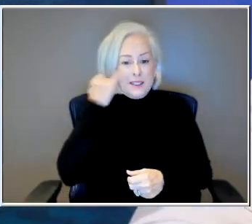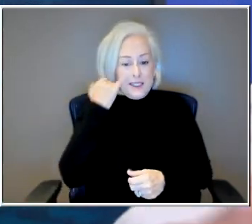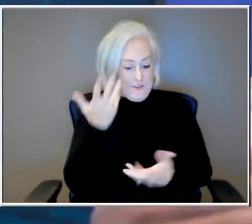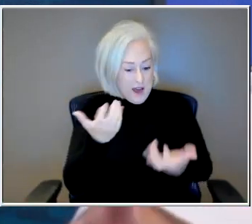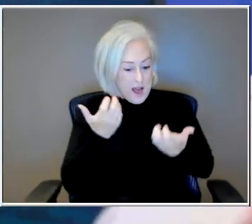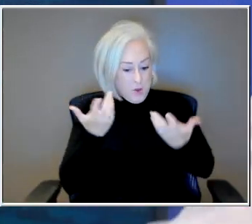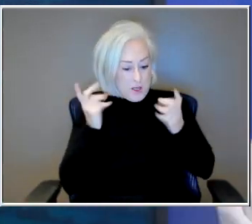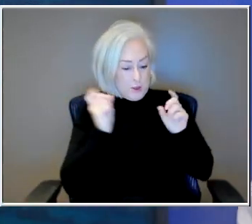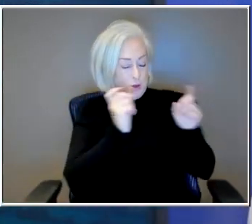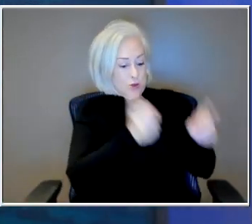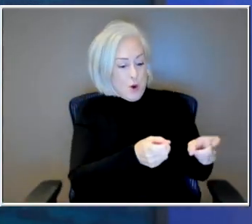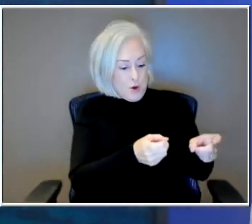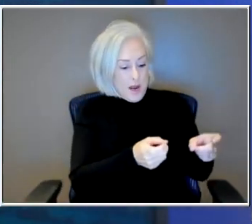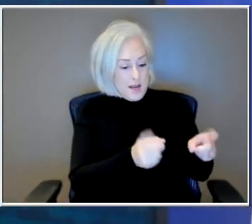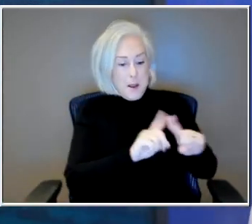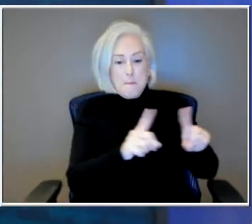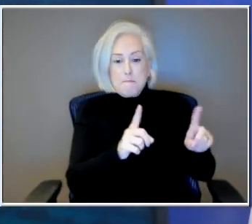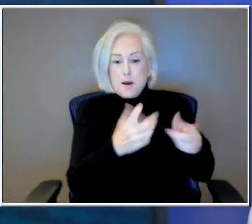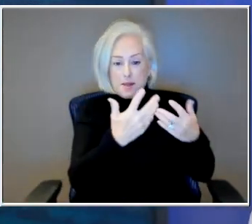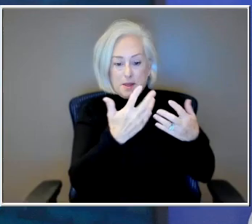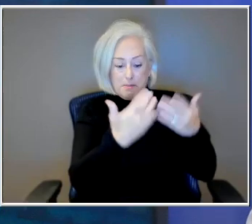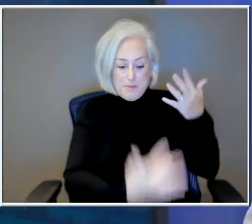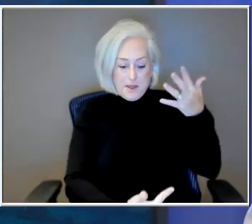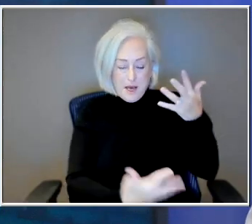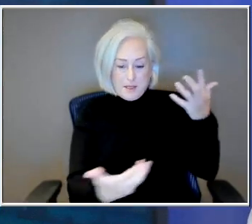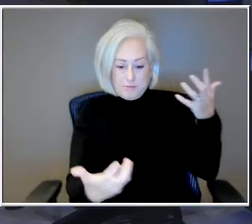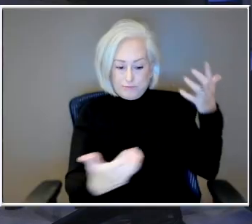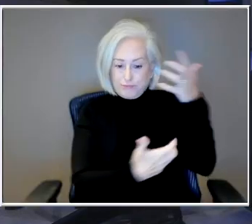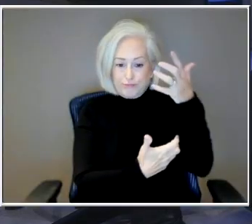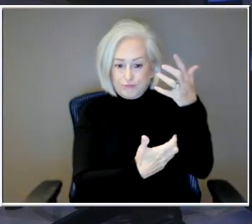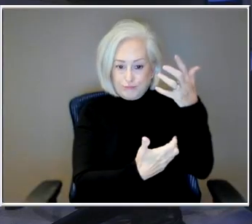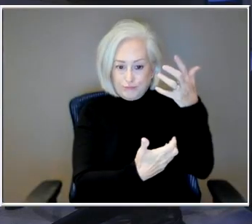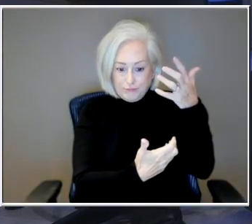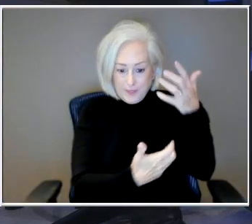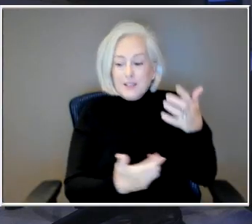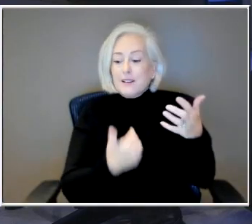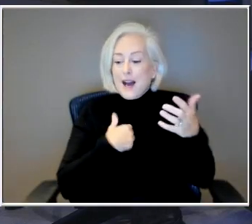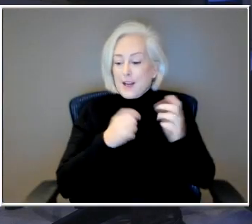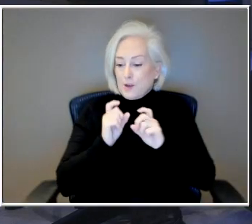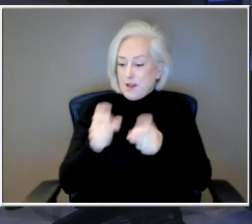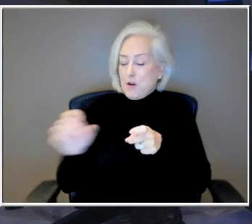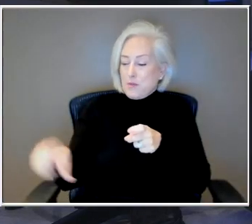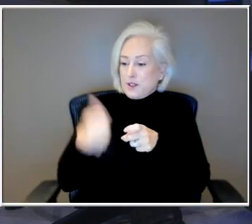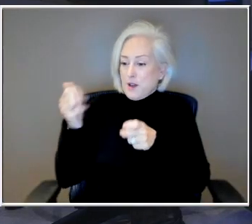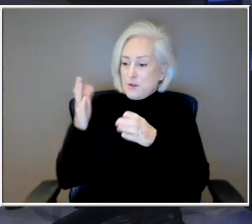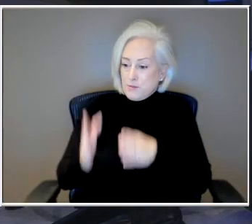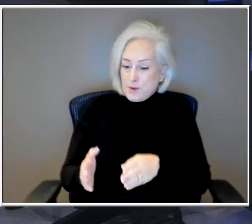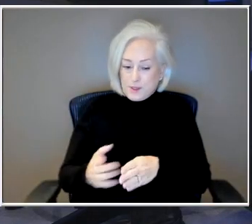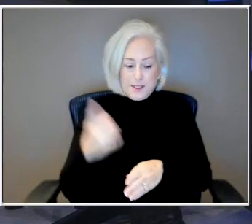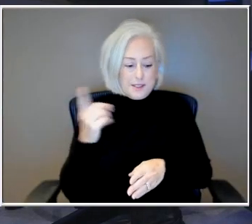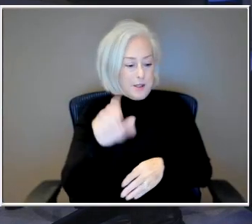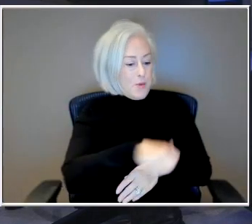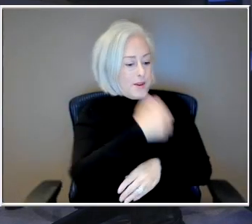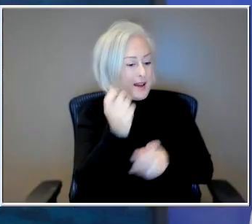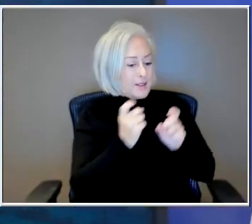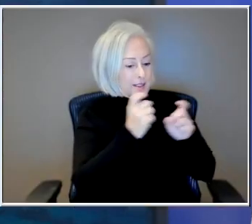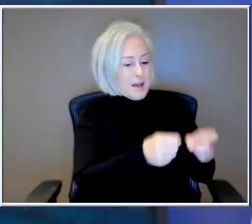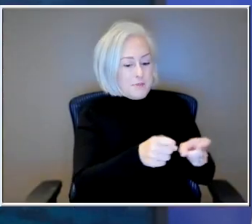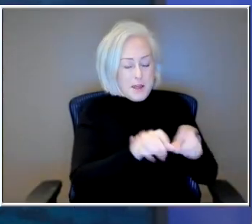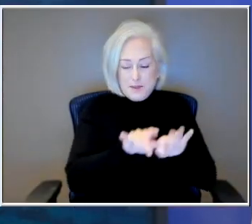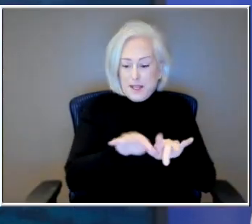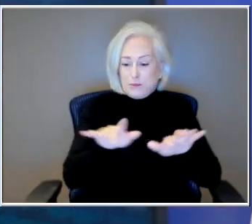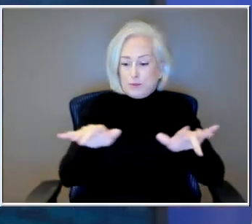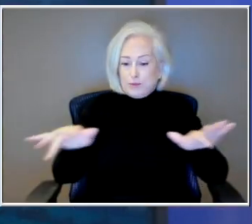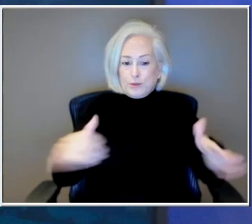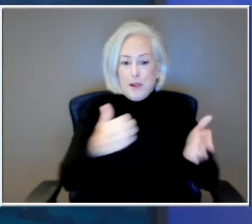and then it kicks off a whole chain of people who get transplanted. Saving lots of lives. Yeah, I mean, it's just one person helping another, and